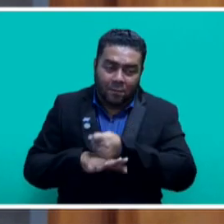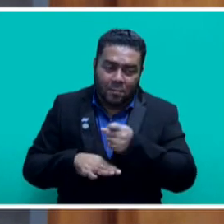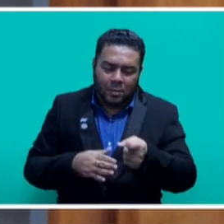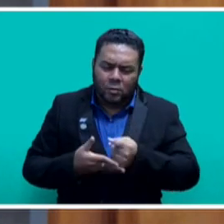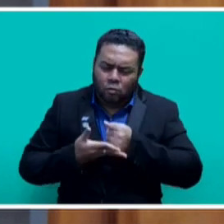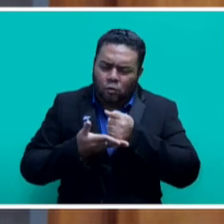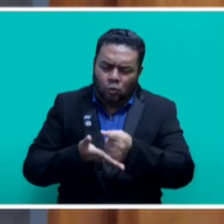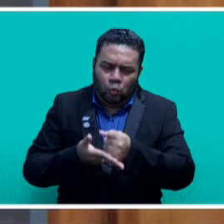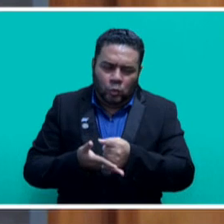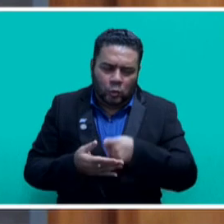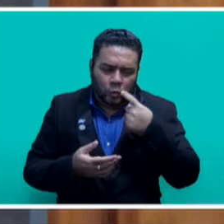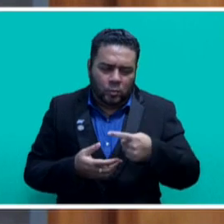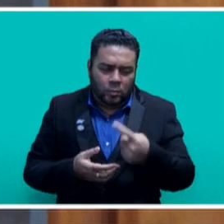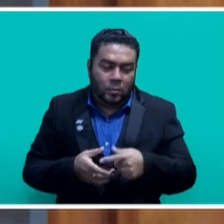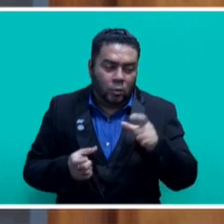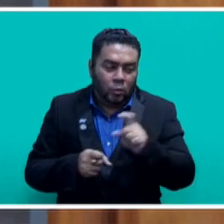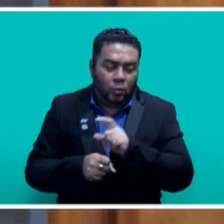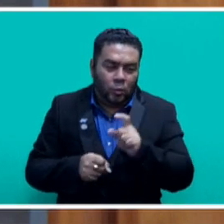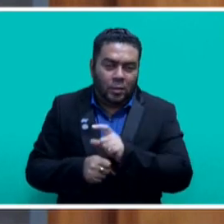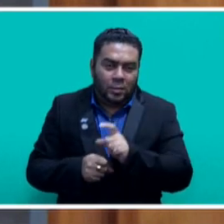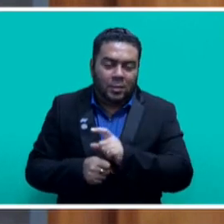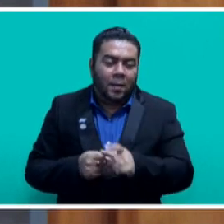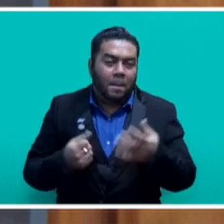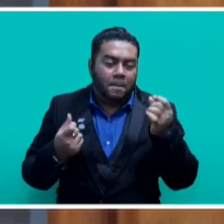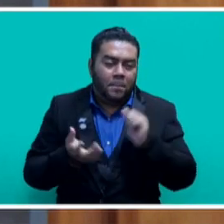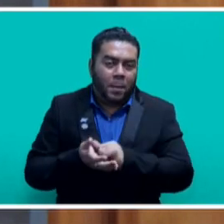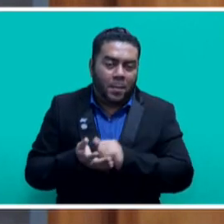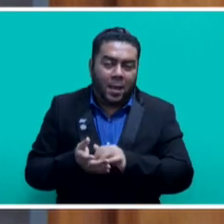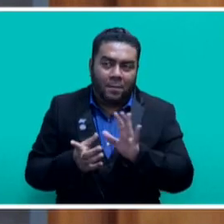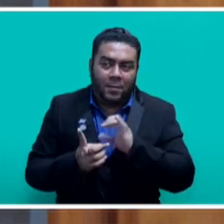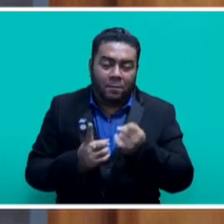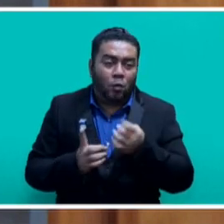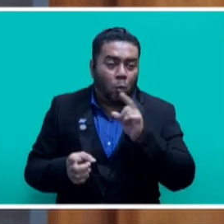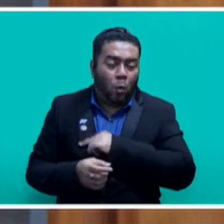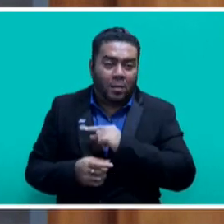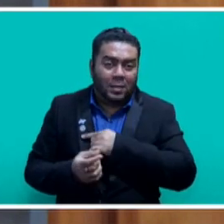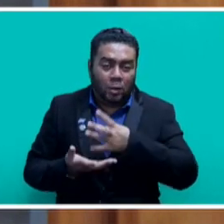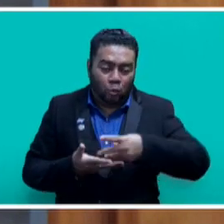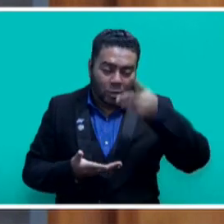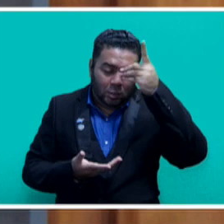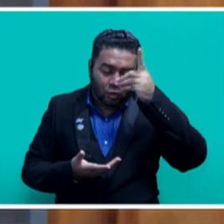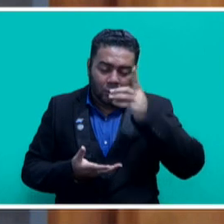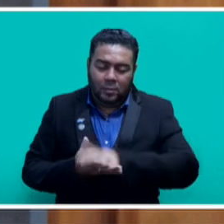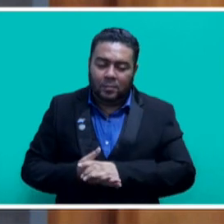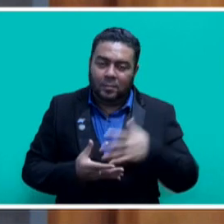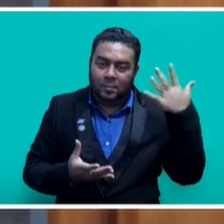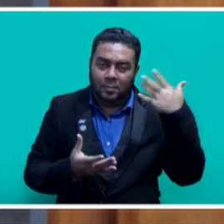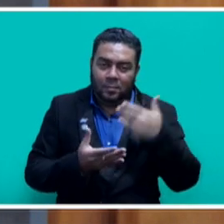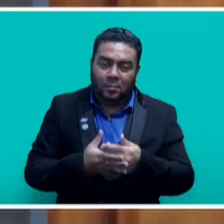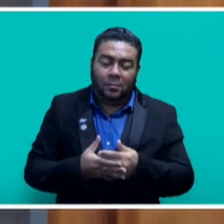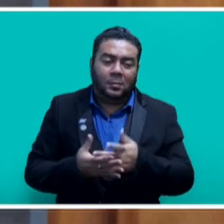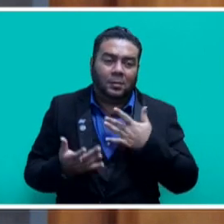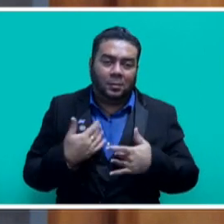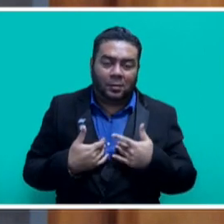unwavering dedication to creating a conducive environment for quality education and lifelong